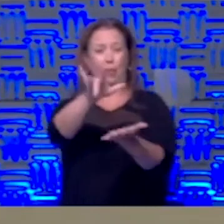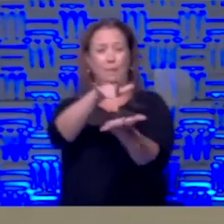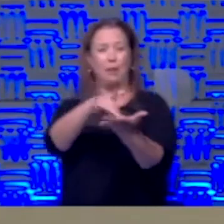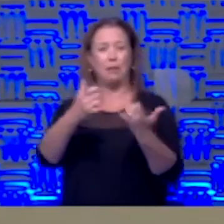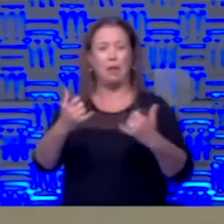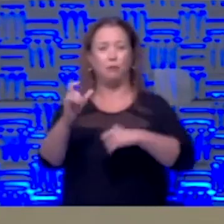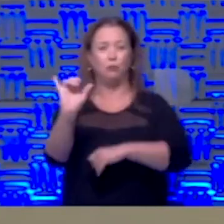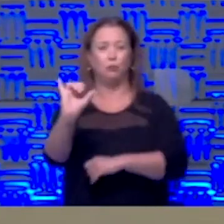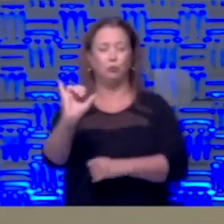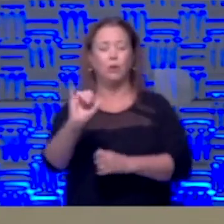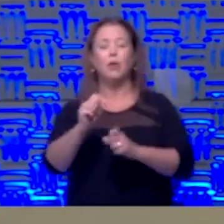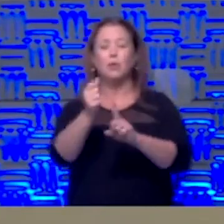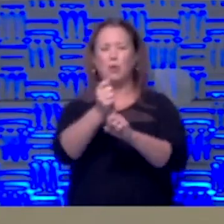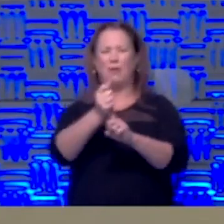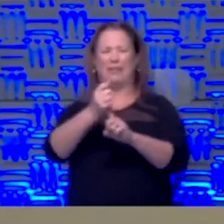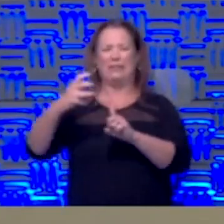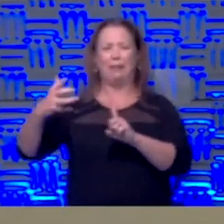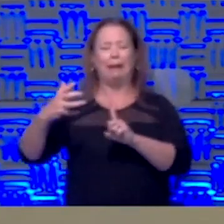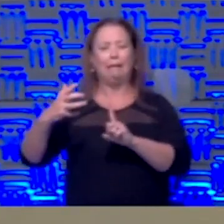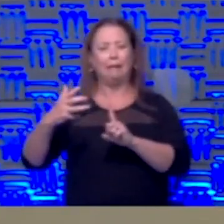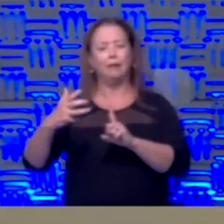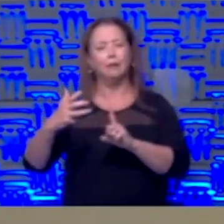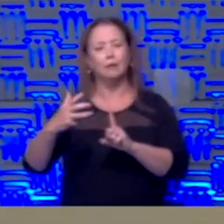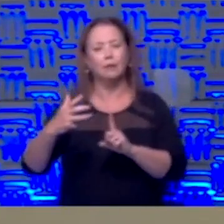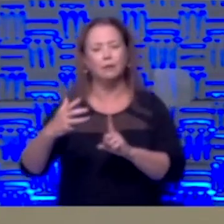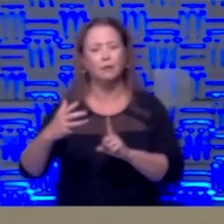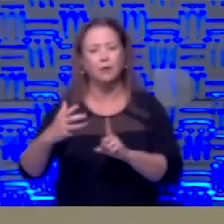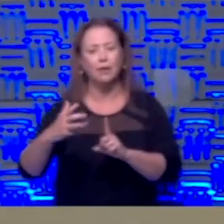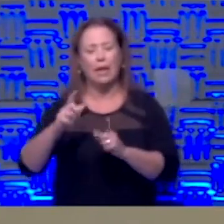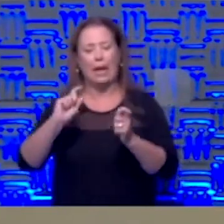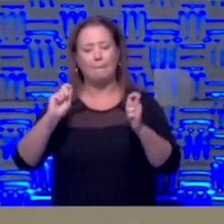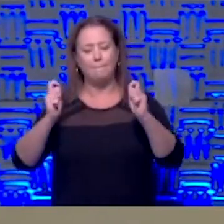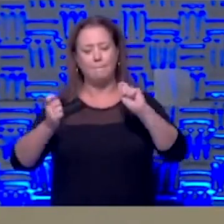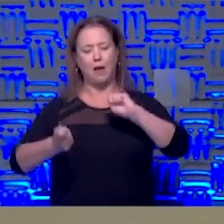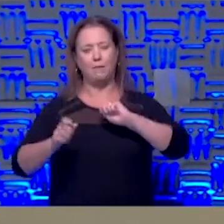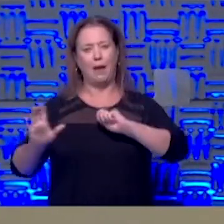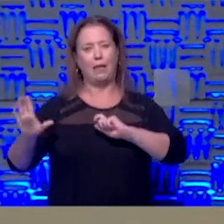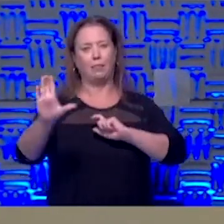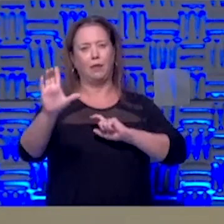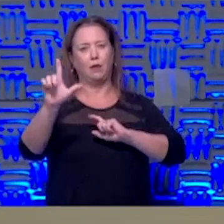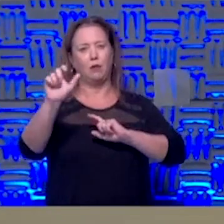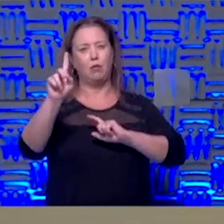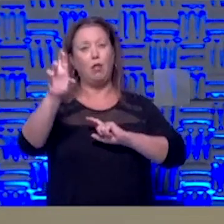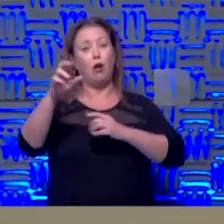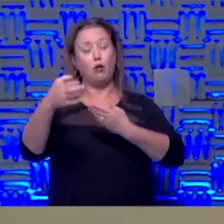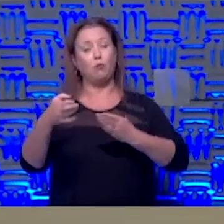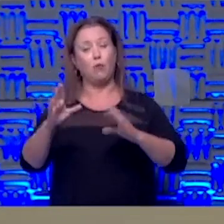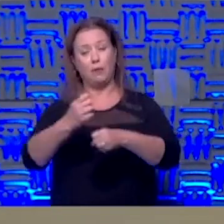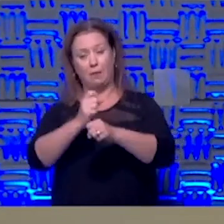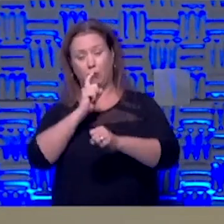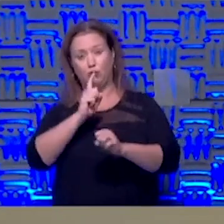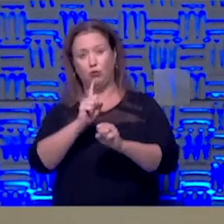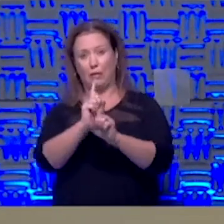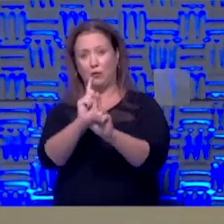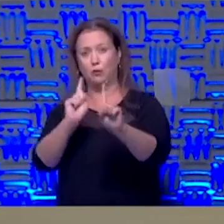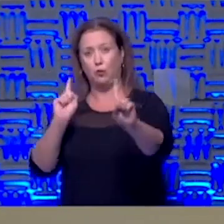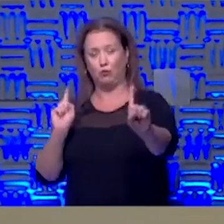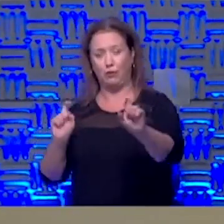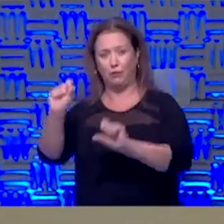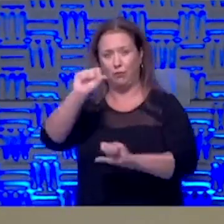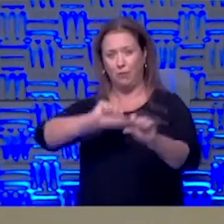So again, we've expanded and actually modified the locker rooms to make sure that they're socially